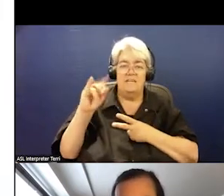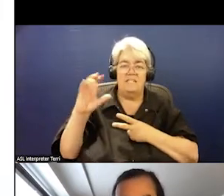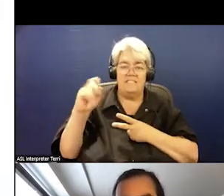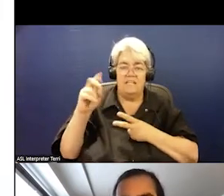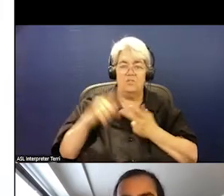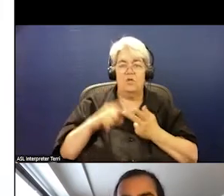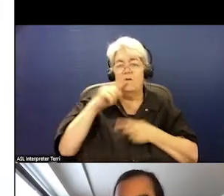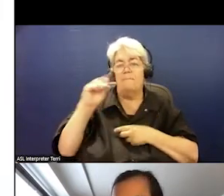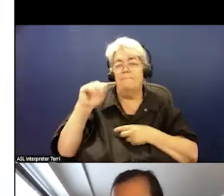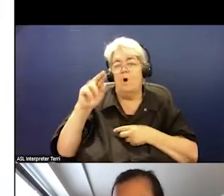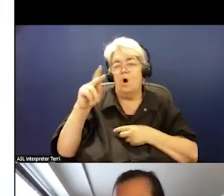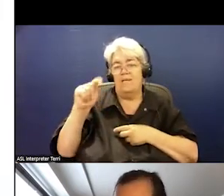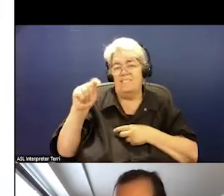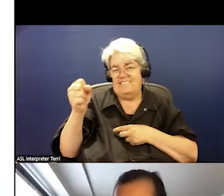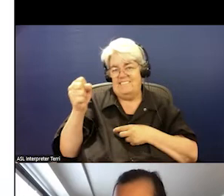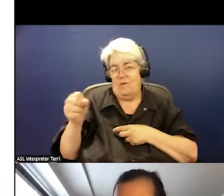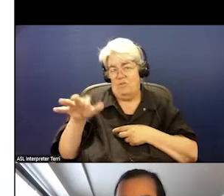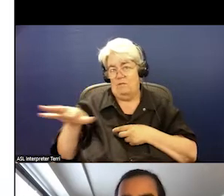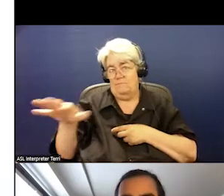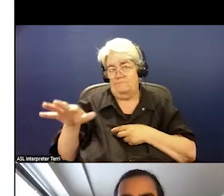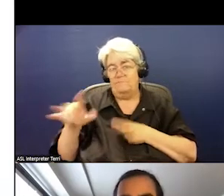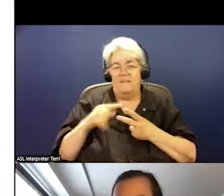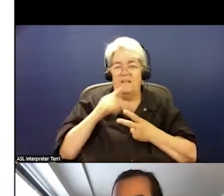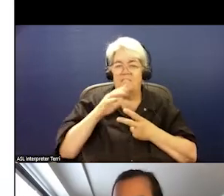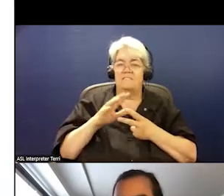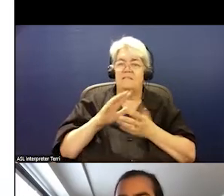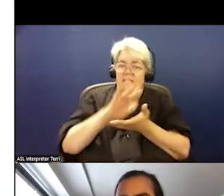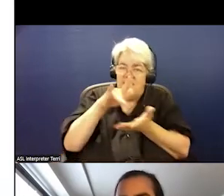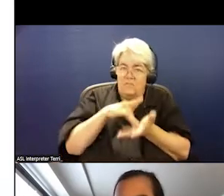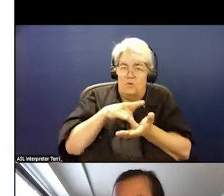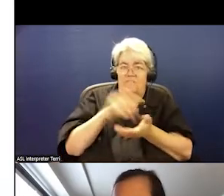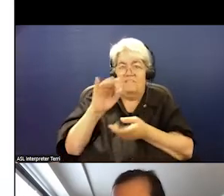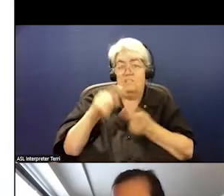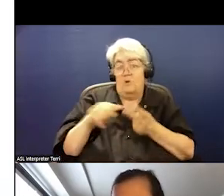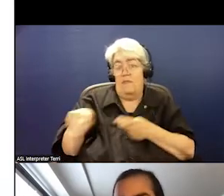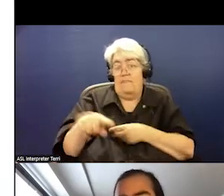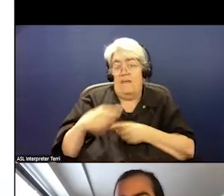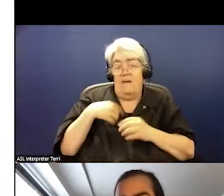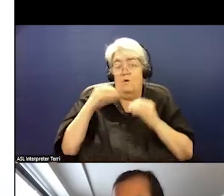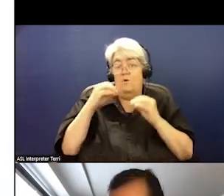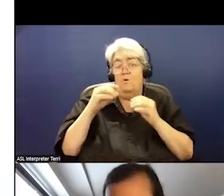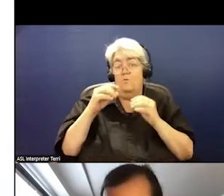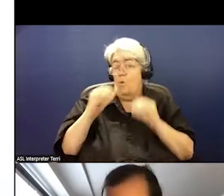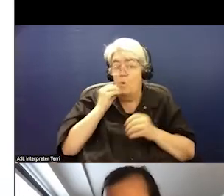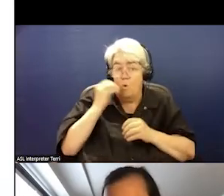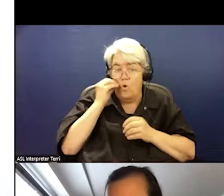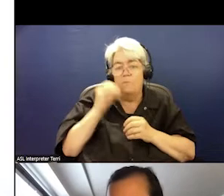Market area, that's kind of the heart of San Francisco where people experiencing homelessness are most concentrated, and that's